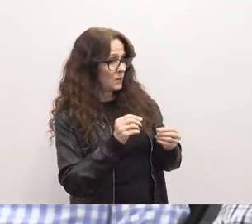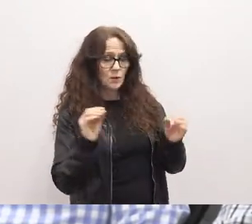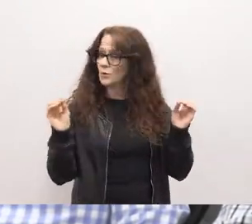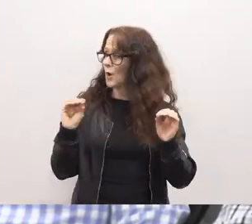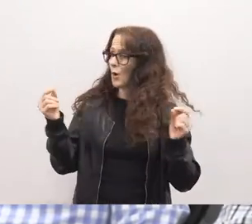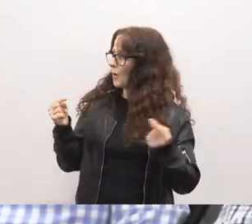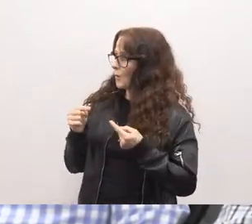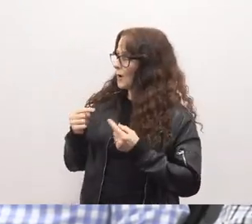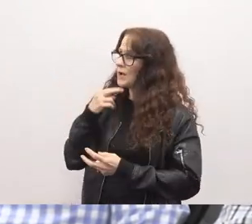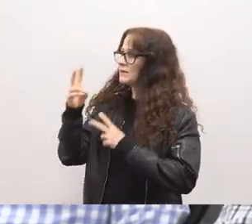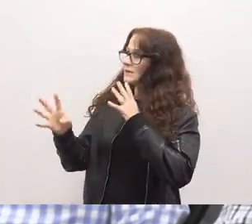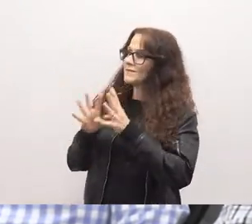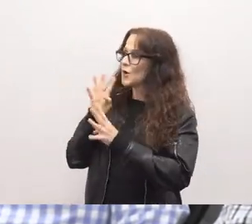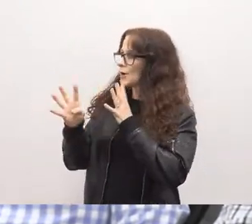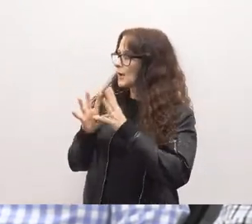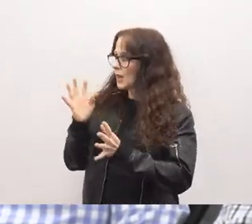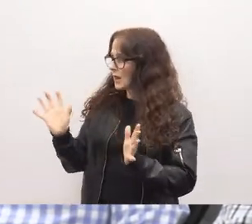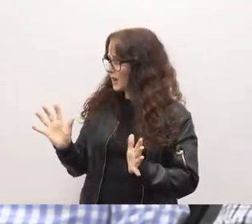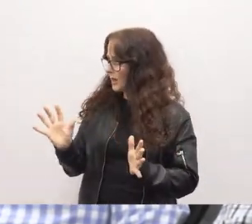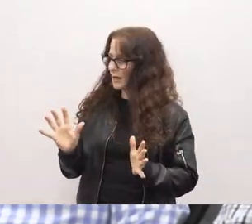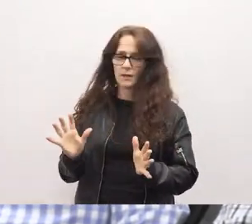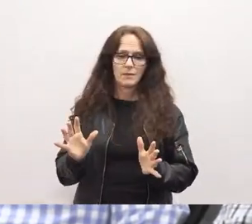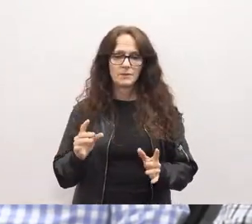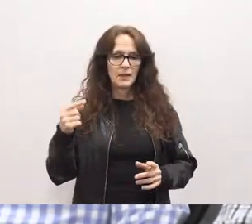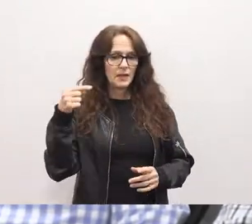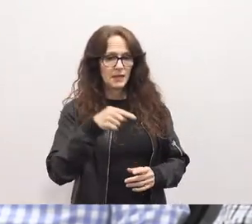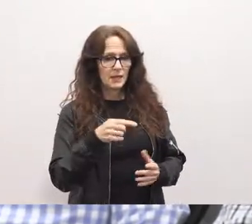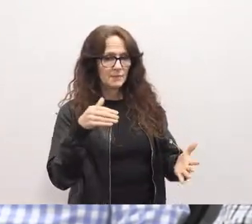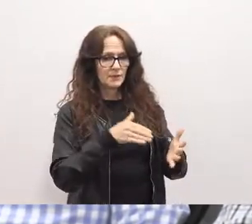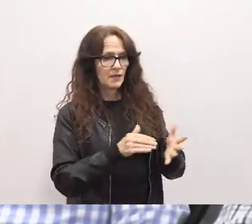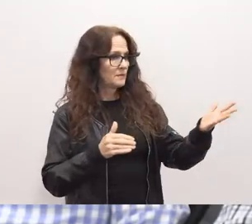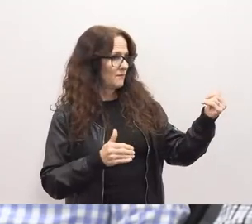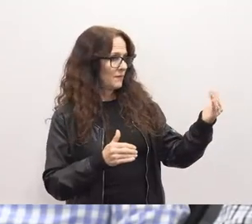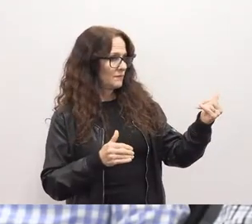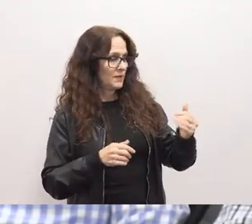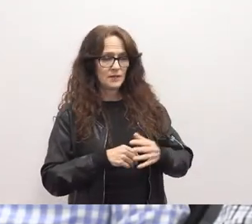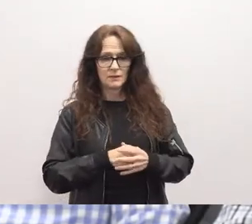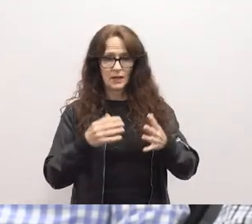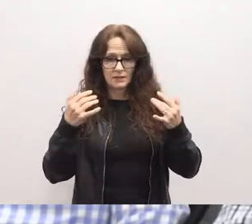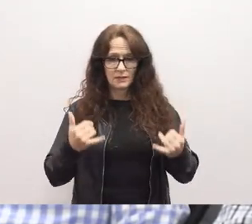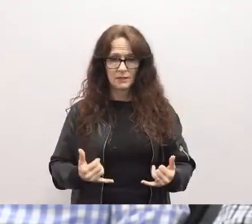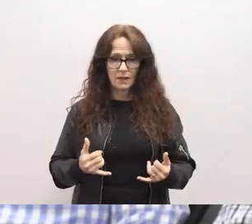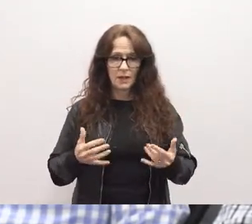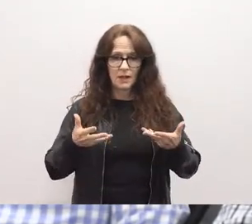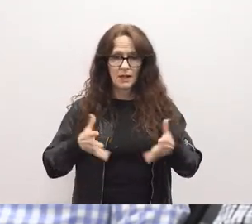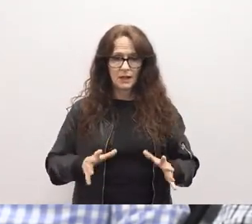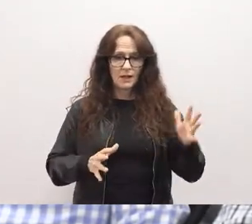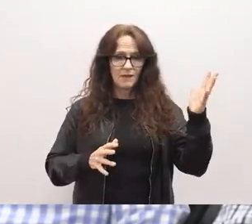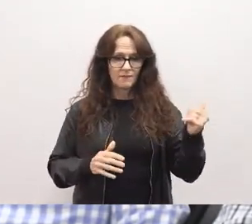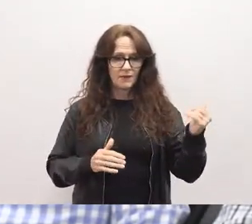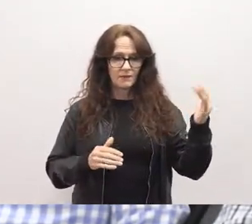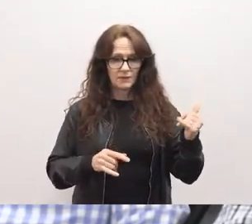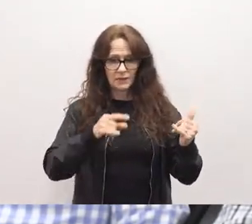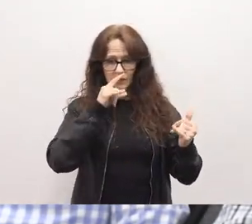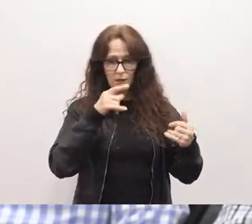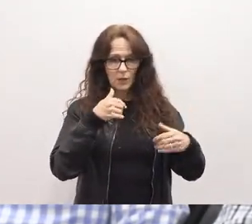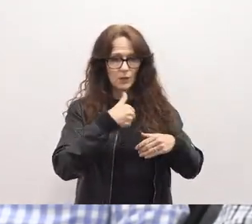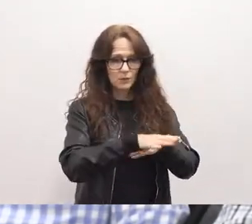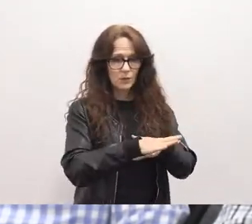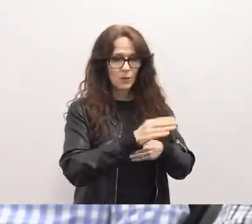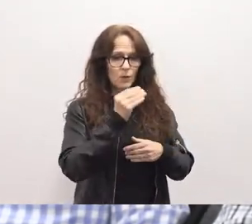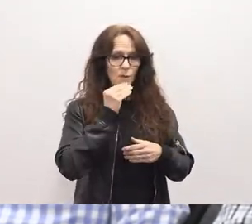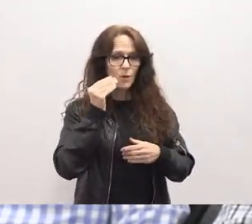nothing. It was just verbal. And it's him against 15 kids. As of now, they let 15 kids go home or